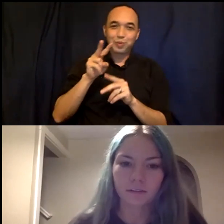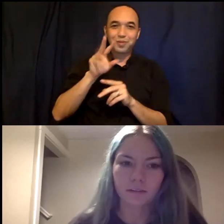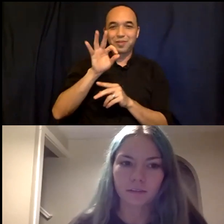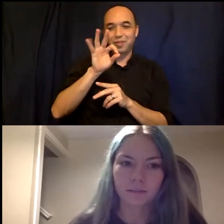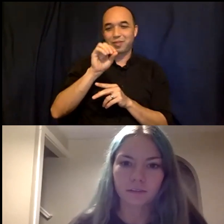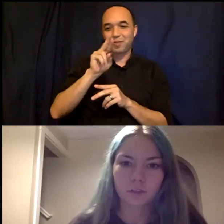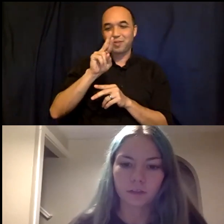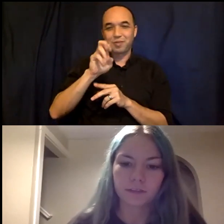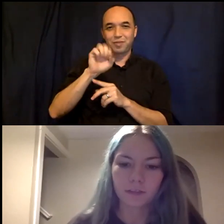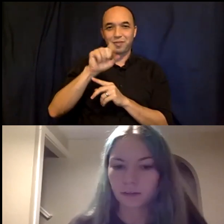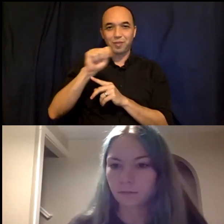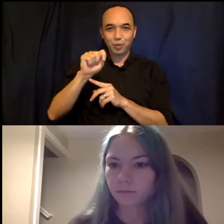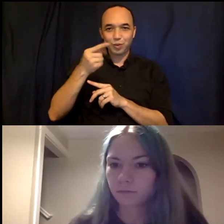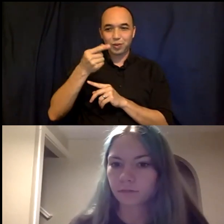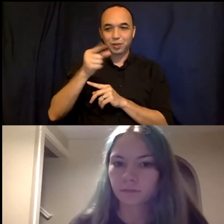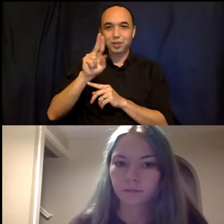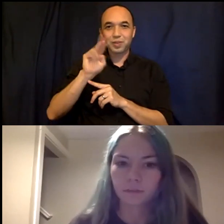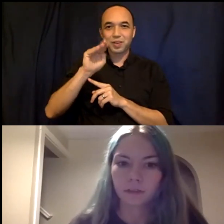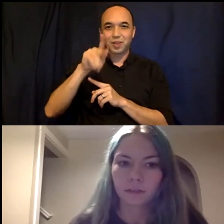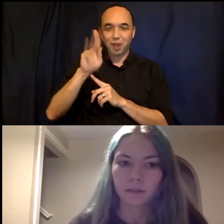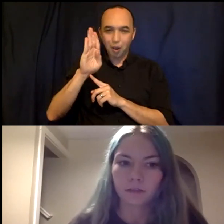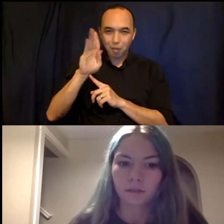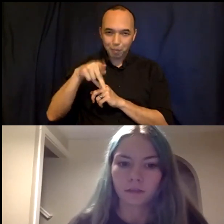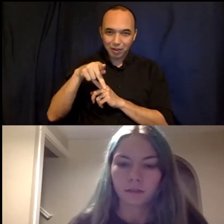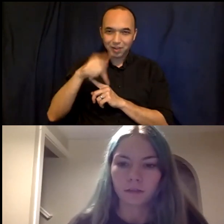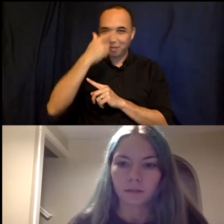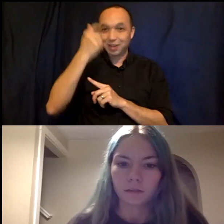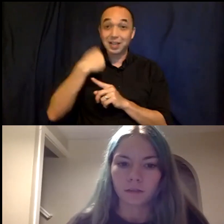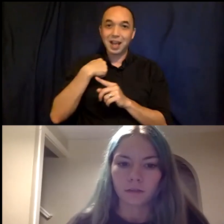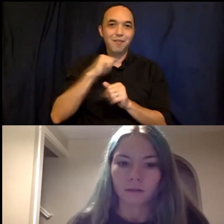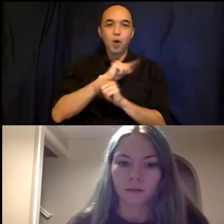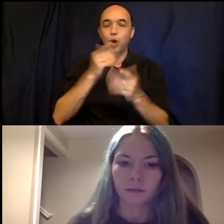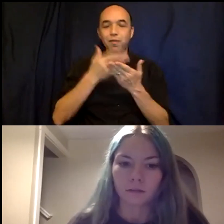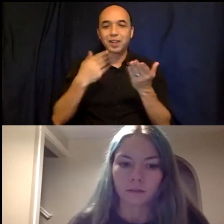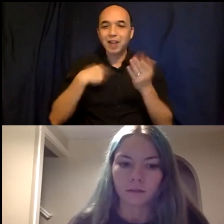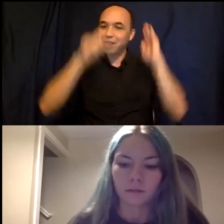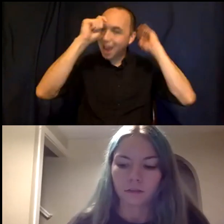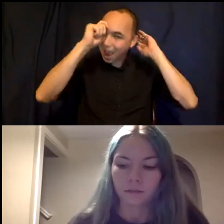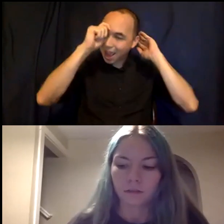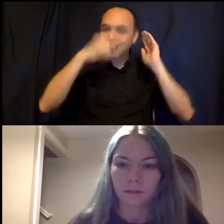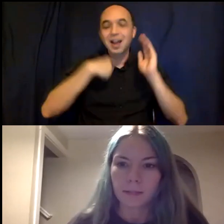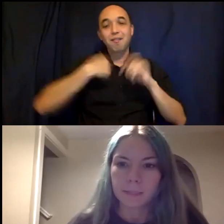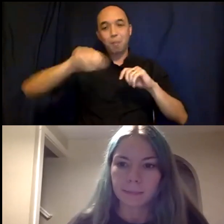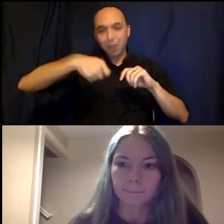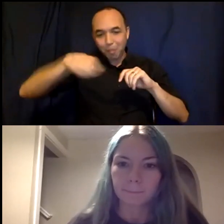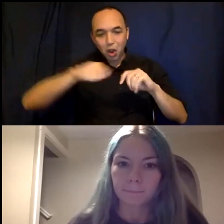shirt, I have the ping pong paddle with General Mao's face on it, the khakis, but